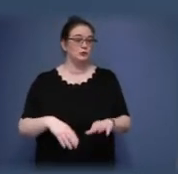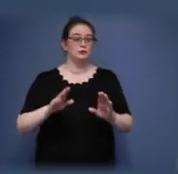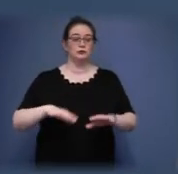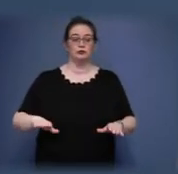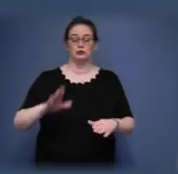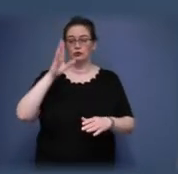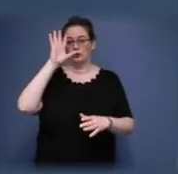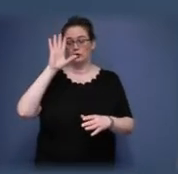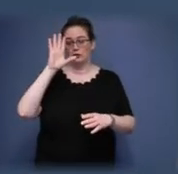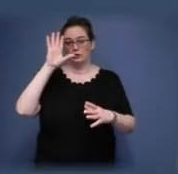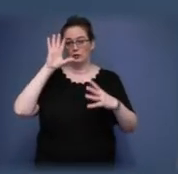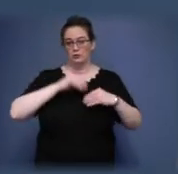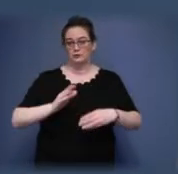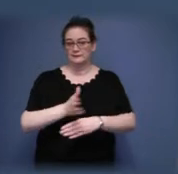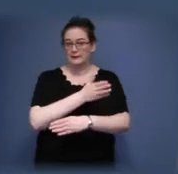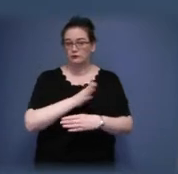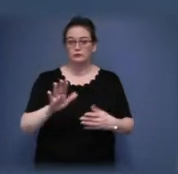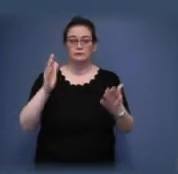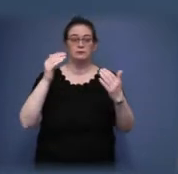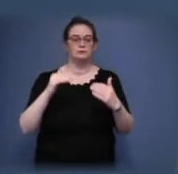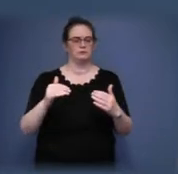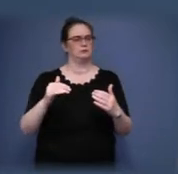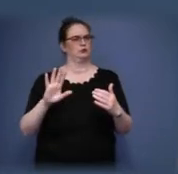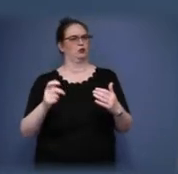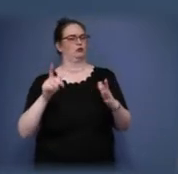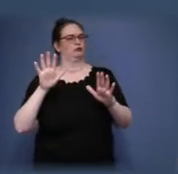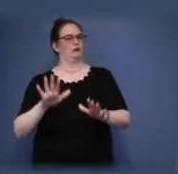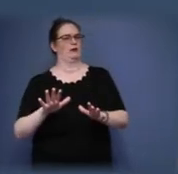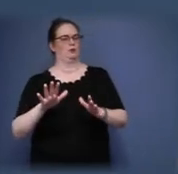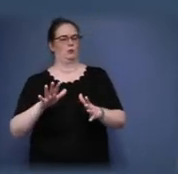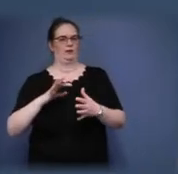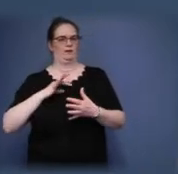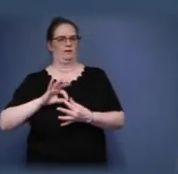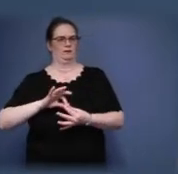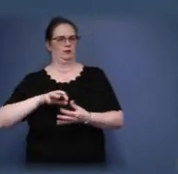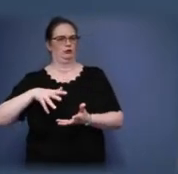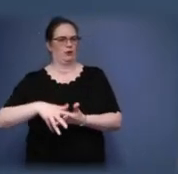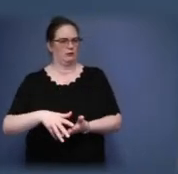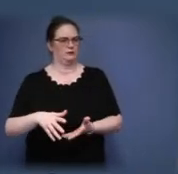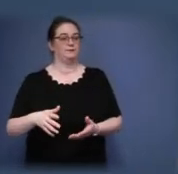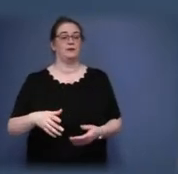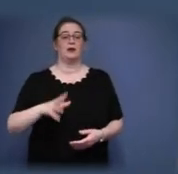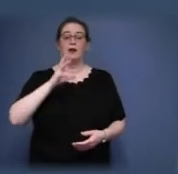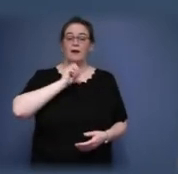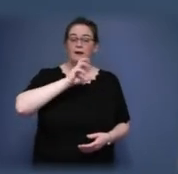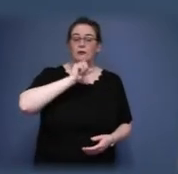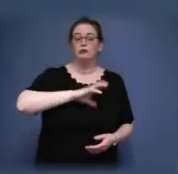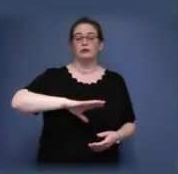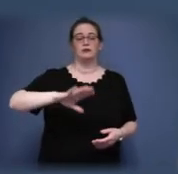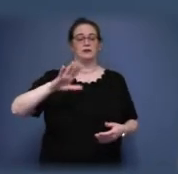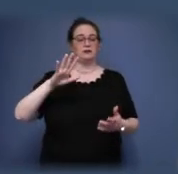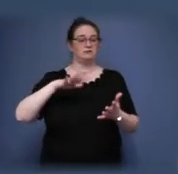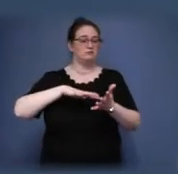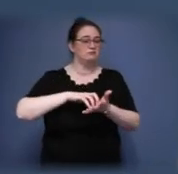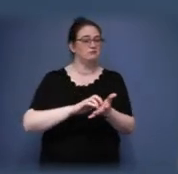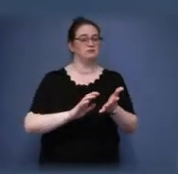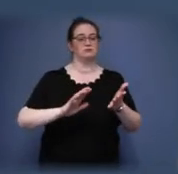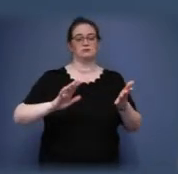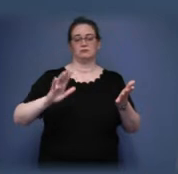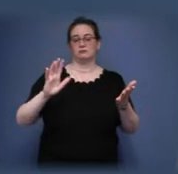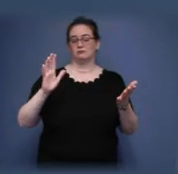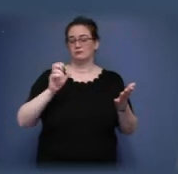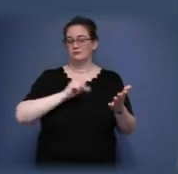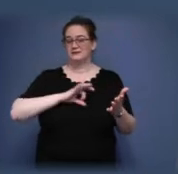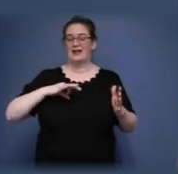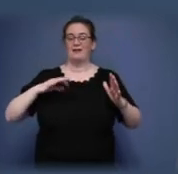on the spectrum. Dogs are great at grounding and regulating. Infirmed, elderly, employees, staff, really everyone. So I